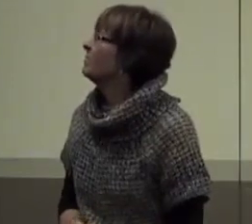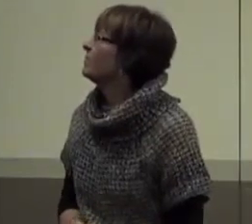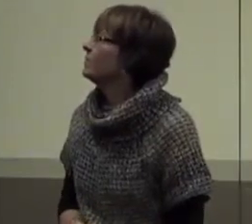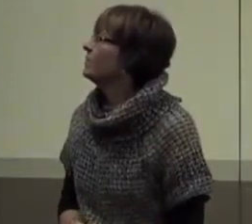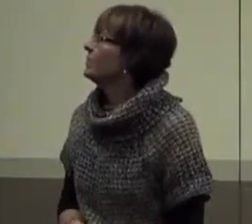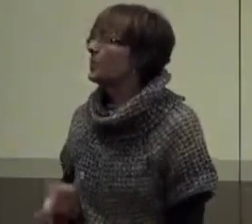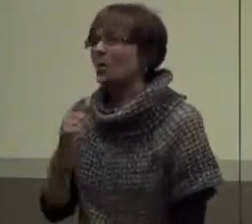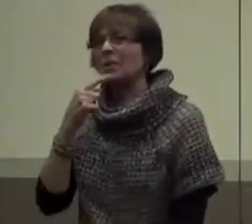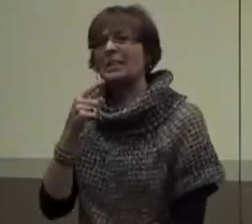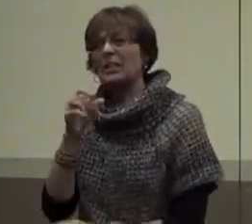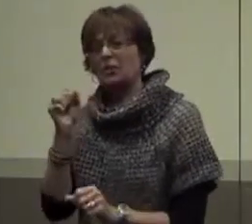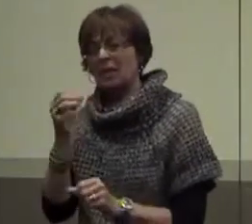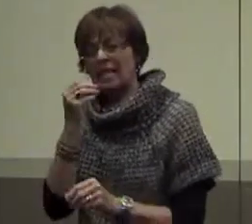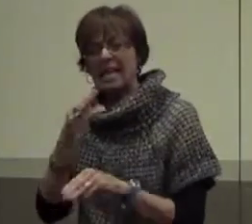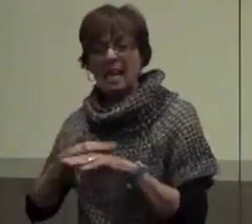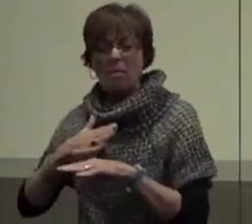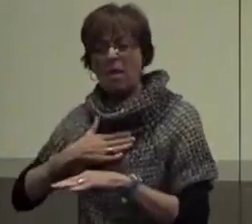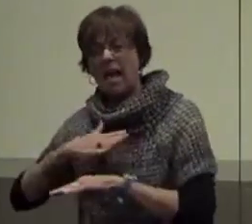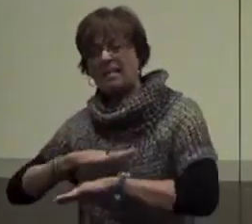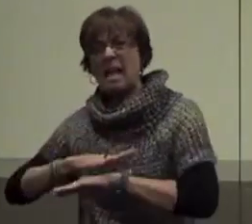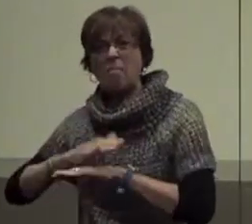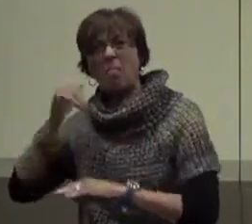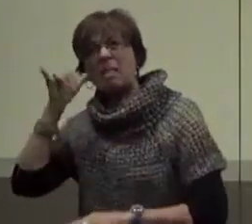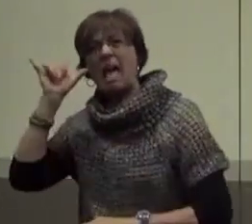Who said you could eat at my table, cow?